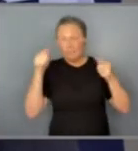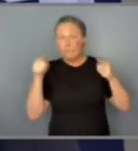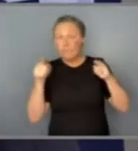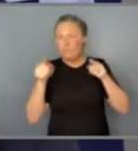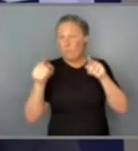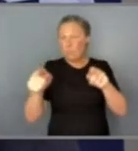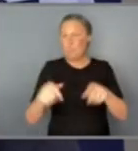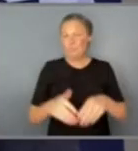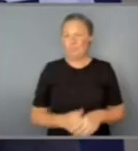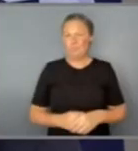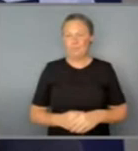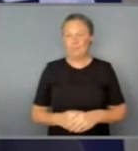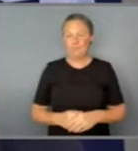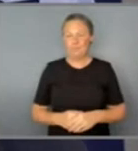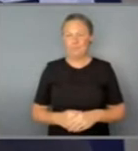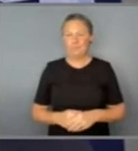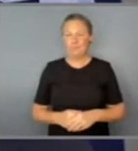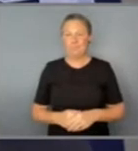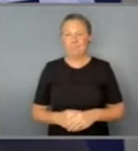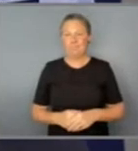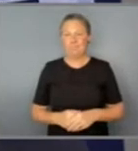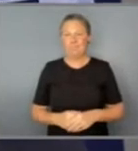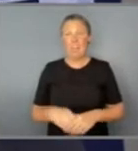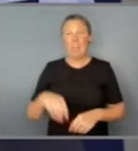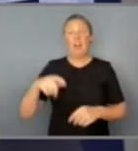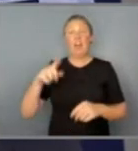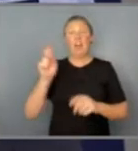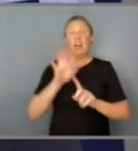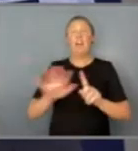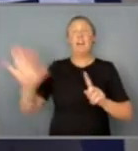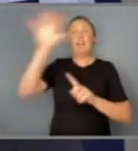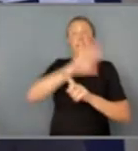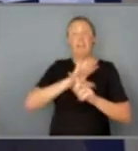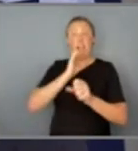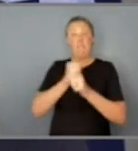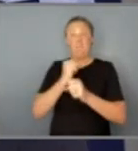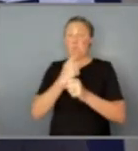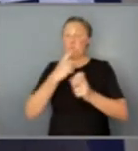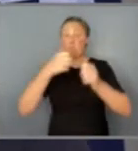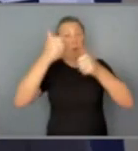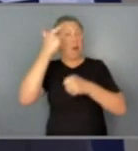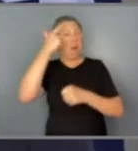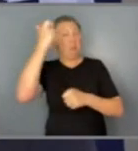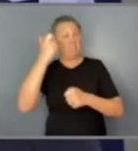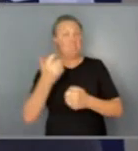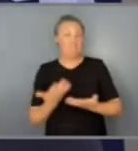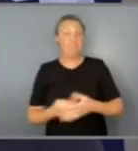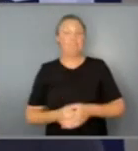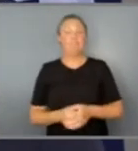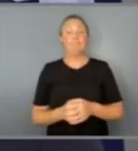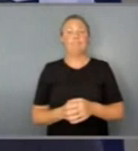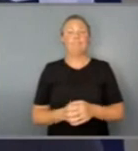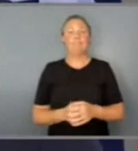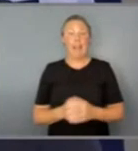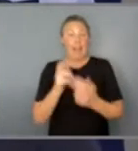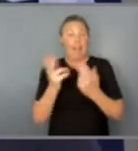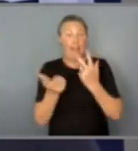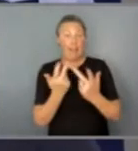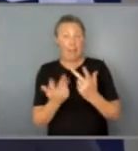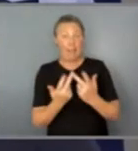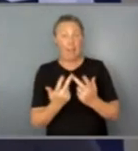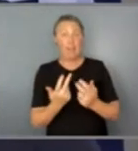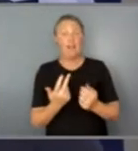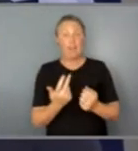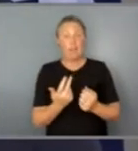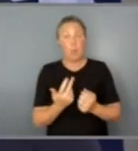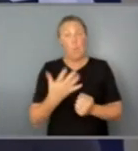decision. And that was well received by the Premiers and Chief Ministers today. The second thing is to get those state